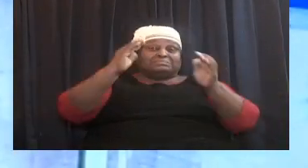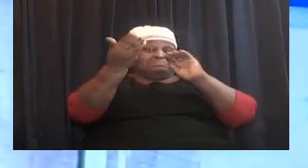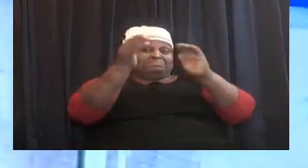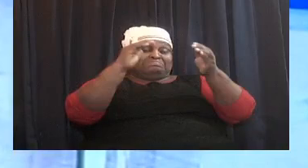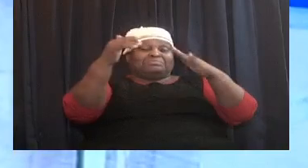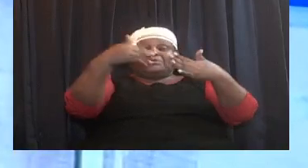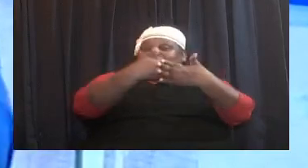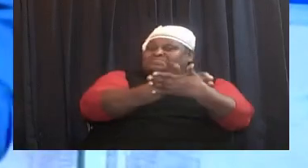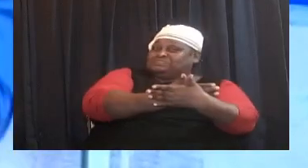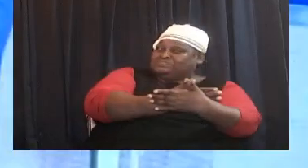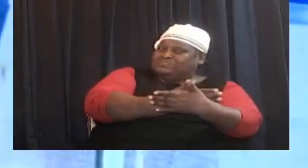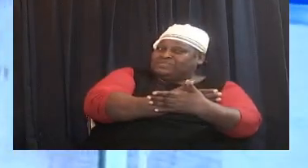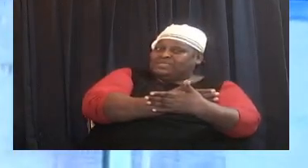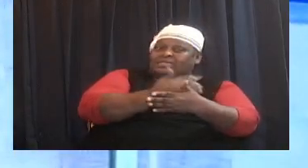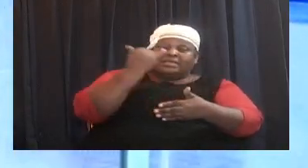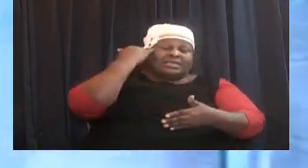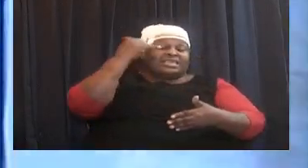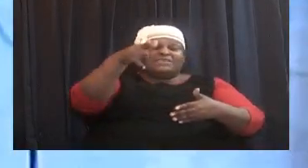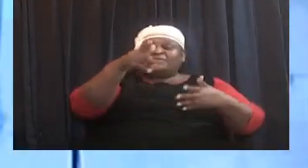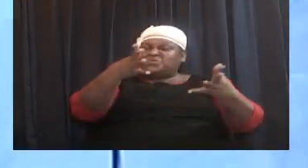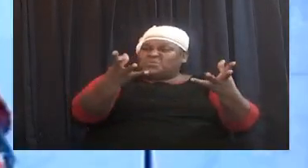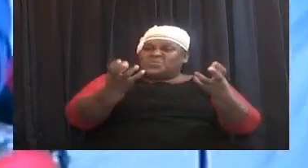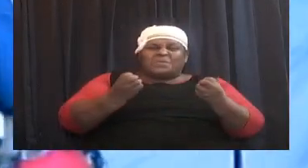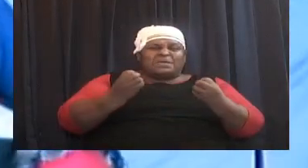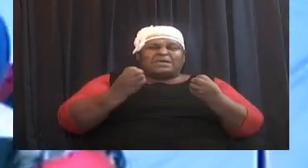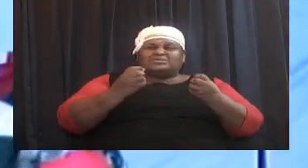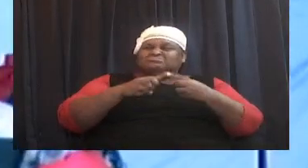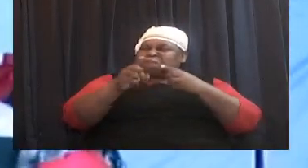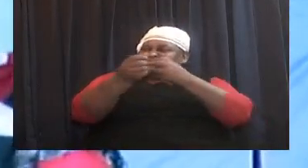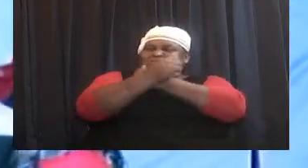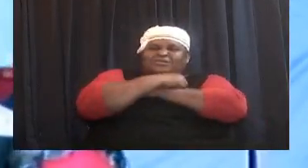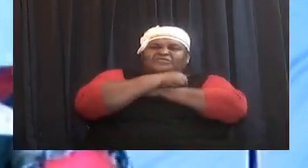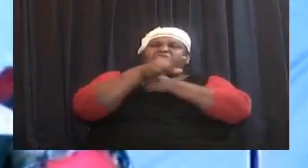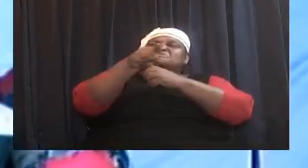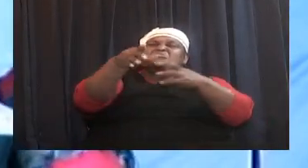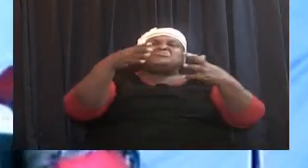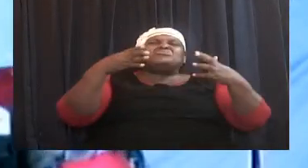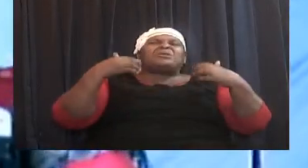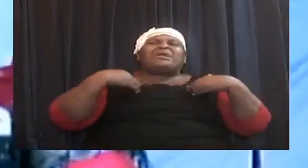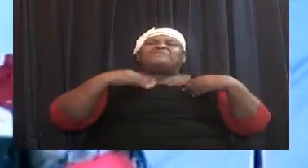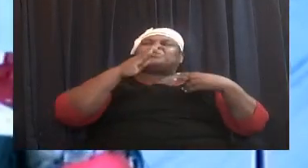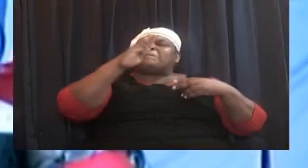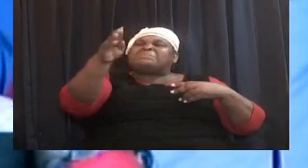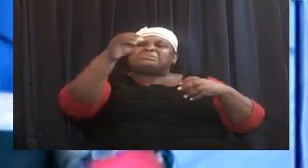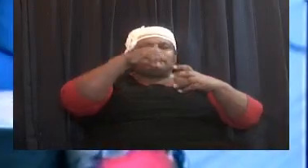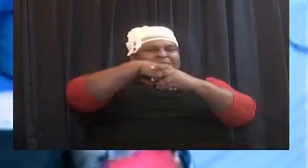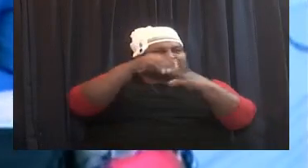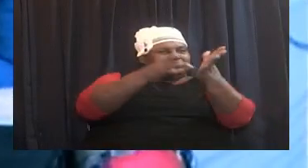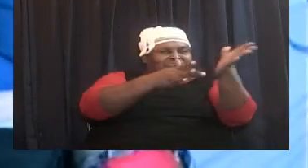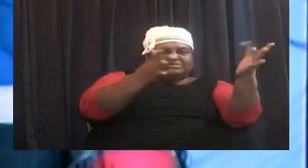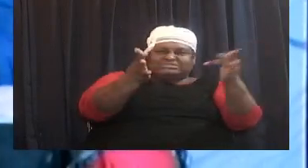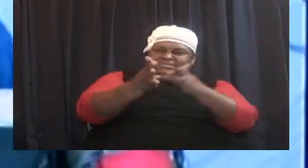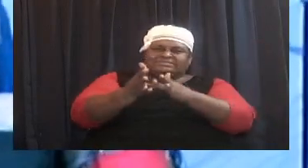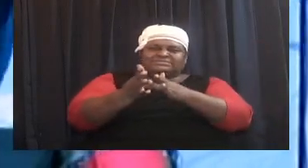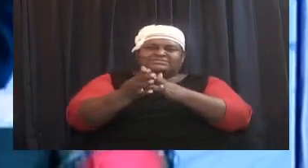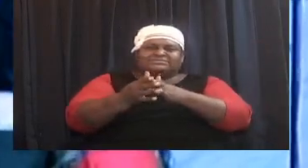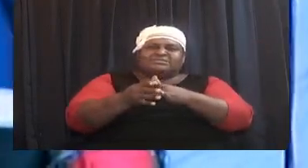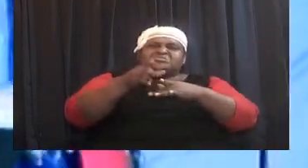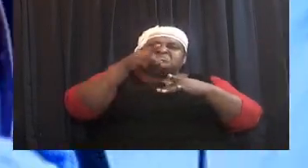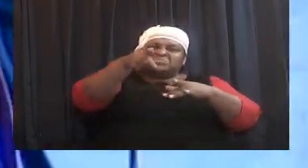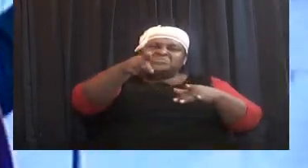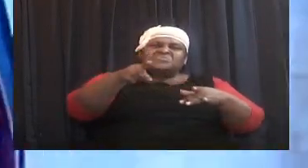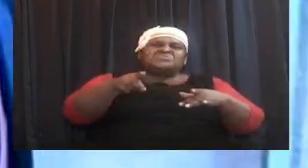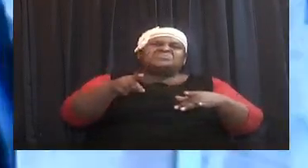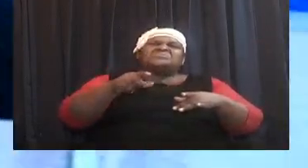become new. If you want to be in love, you have got to be in Jesus. You have got